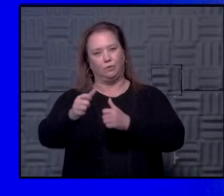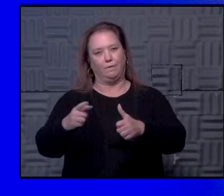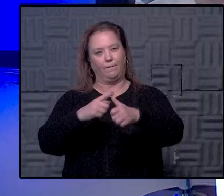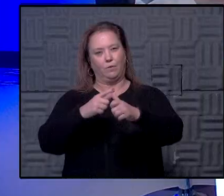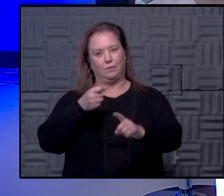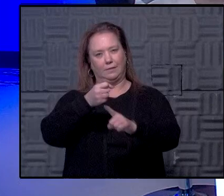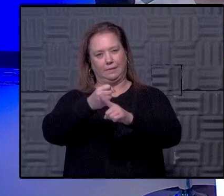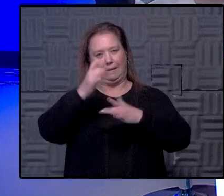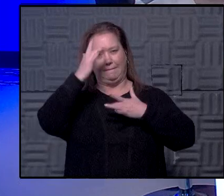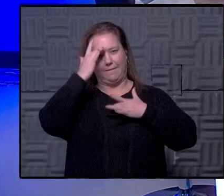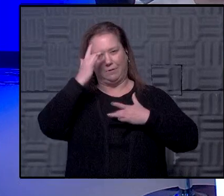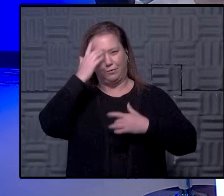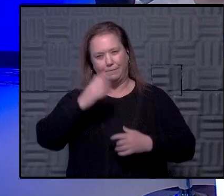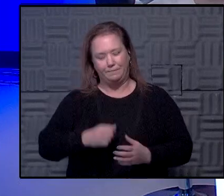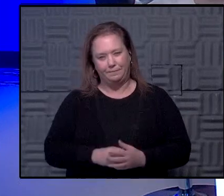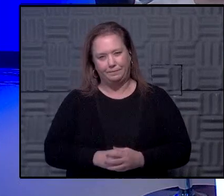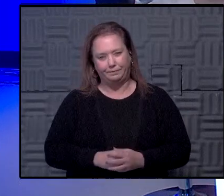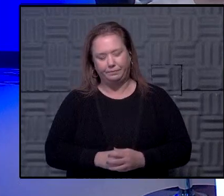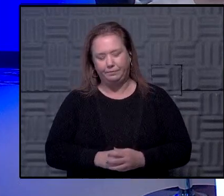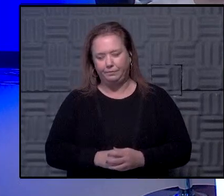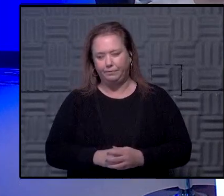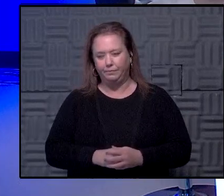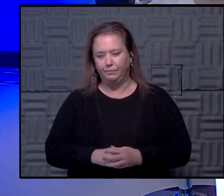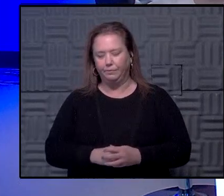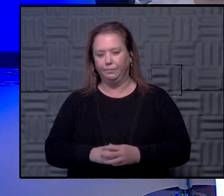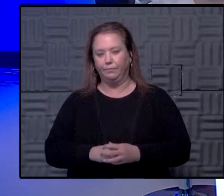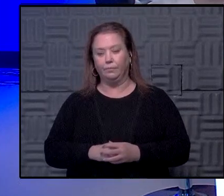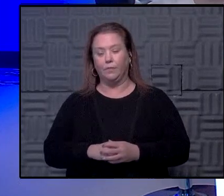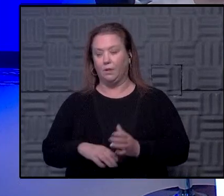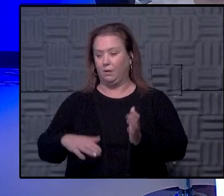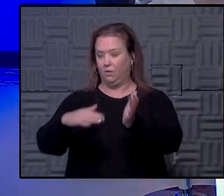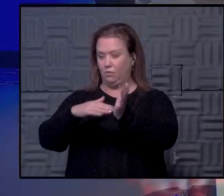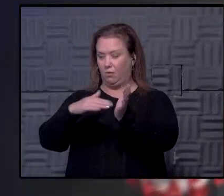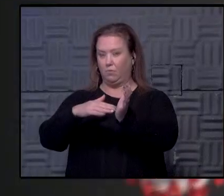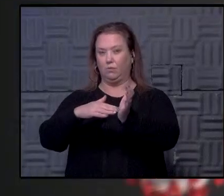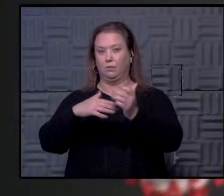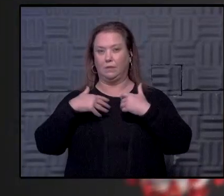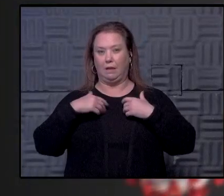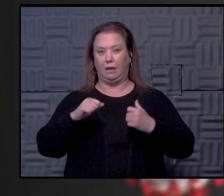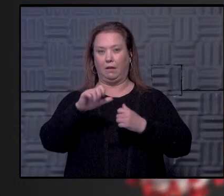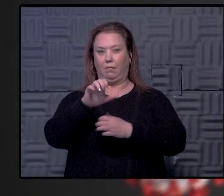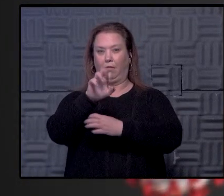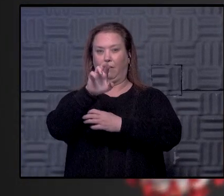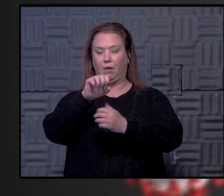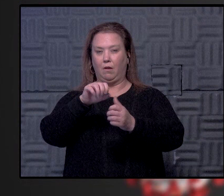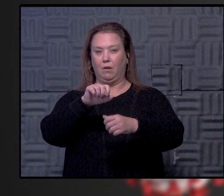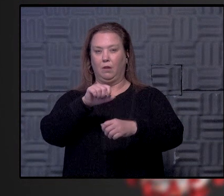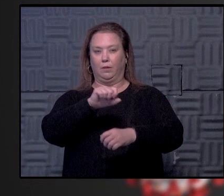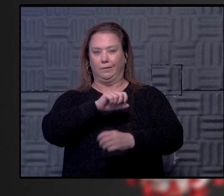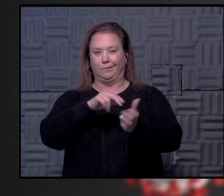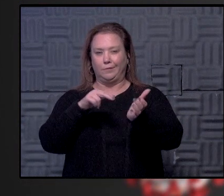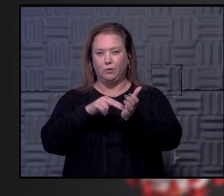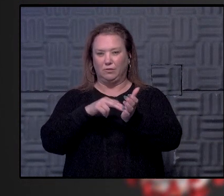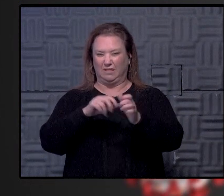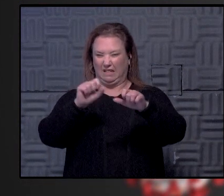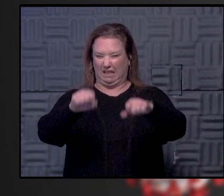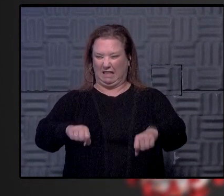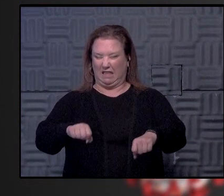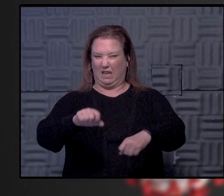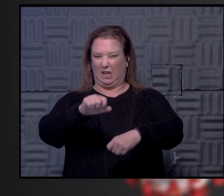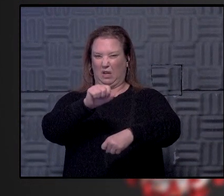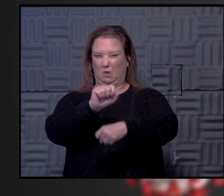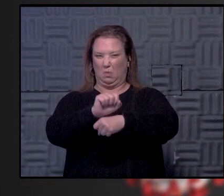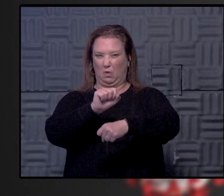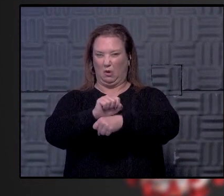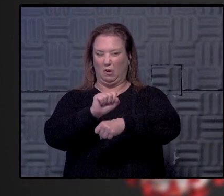infection. Will healthcare professionals be well enough to work during the couple of days after receiving the vaccine? How